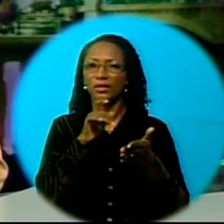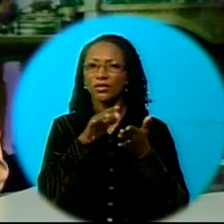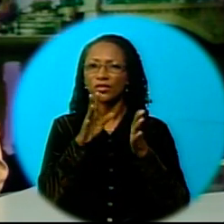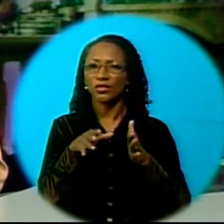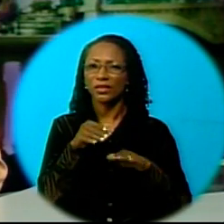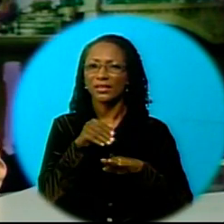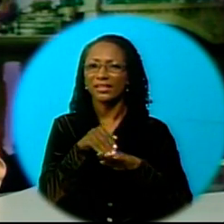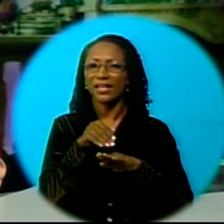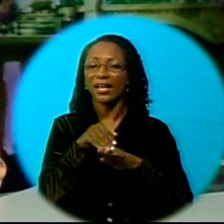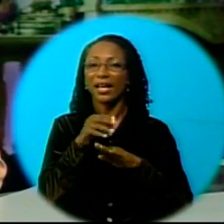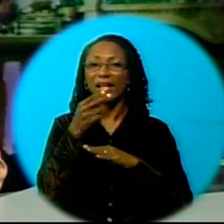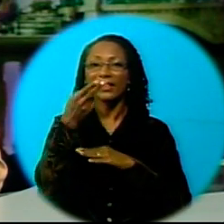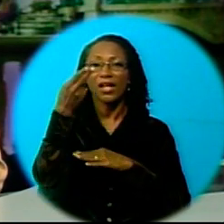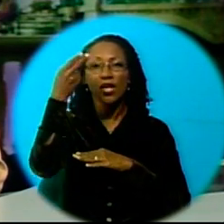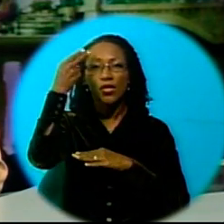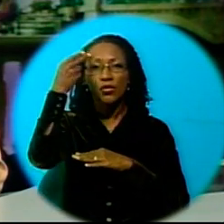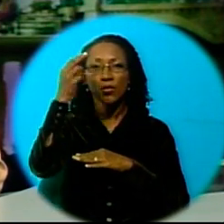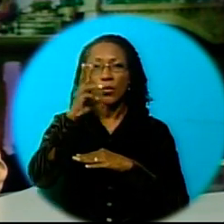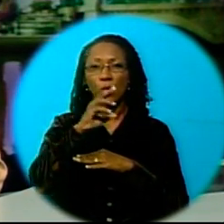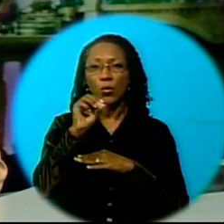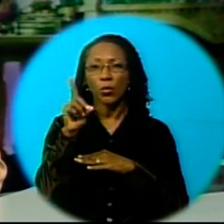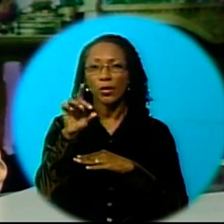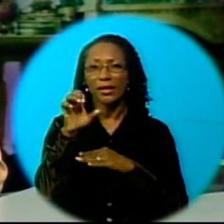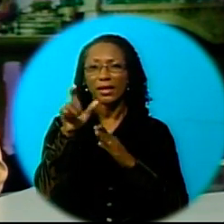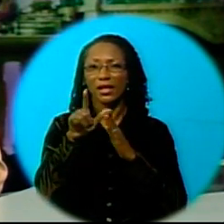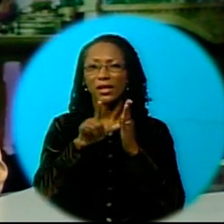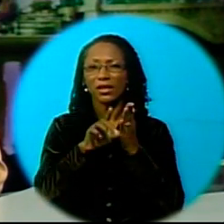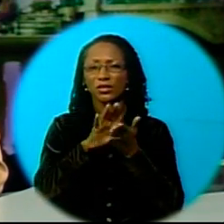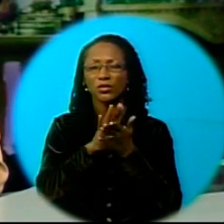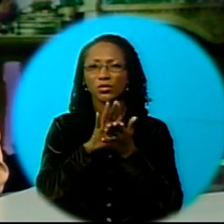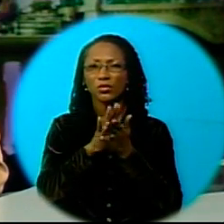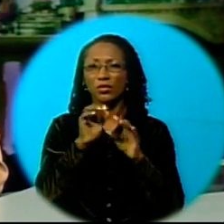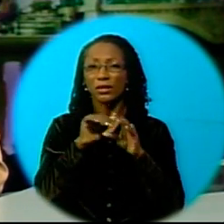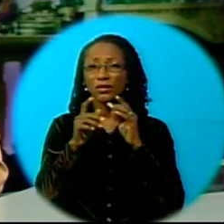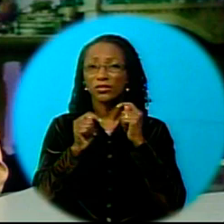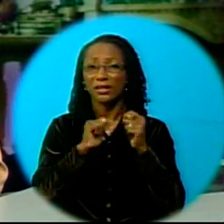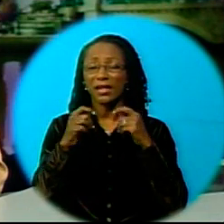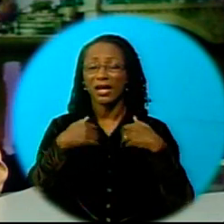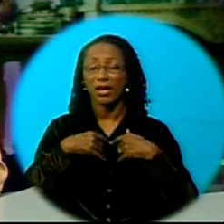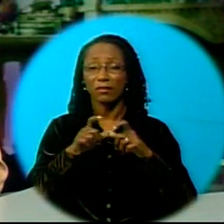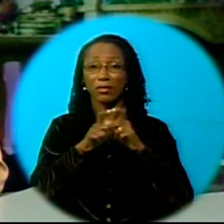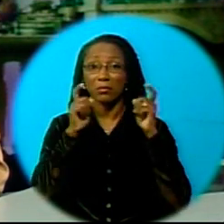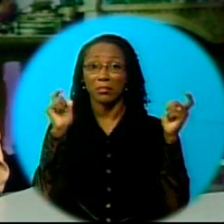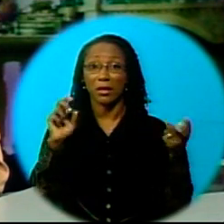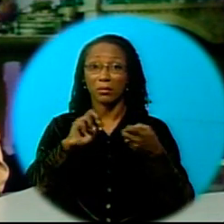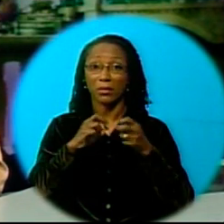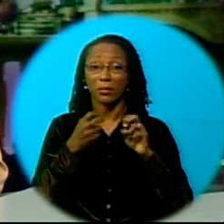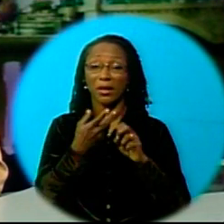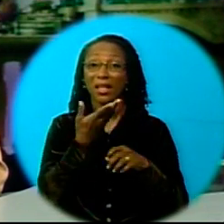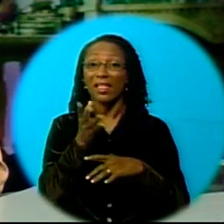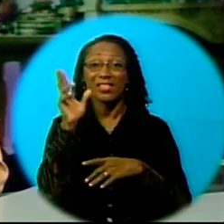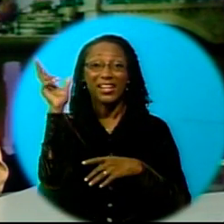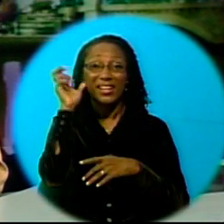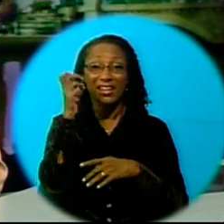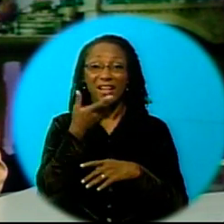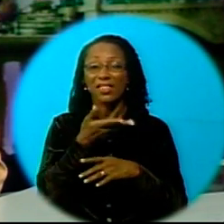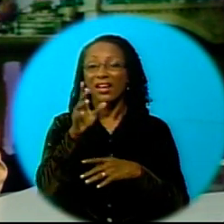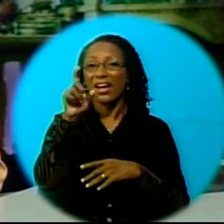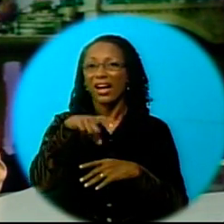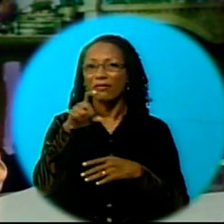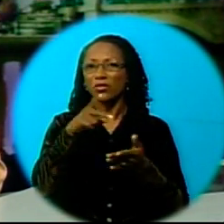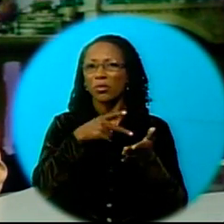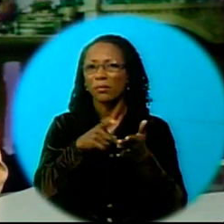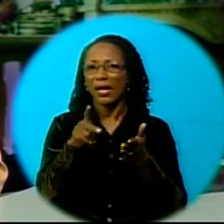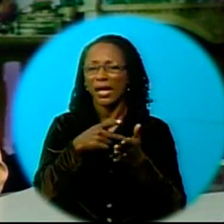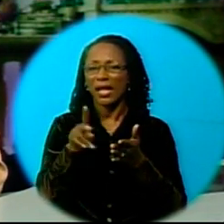Barbadian students at the Hugh Wooding Law School in Trinidad are facing a dilemma. They're now hearing that they'll have to pay their own tuition fees.